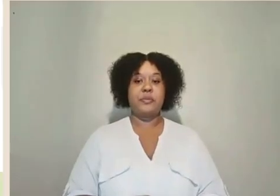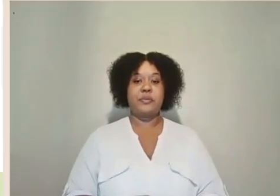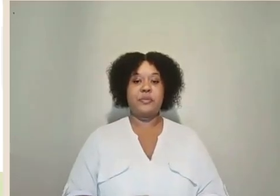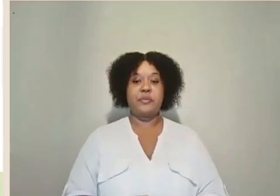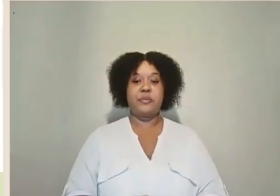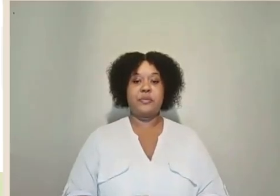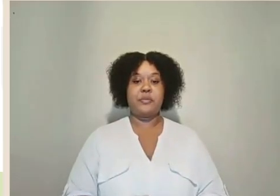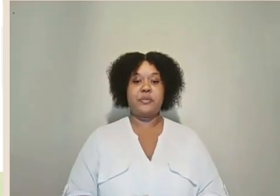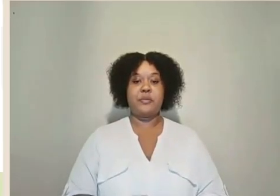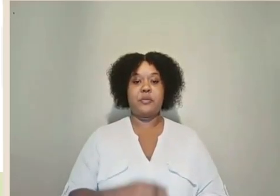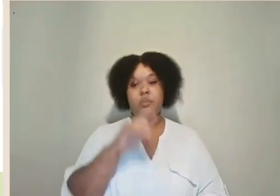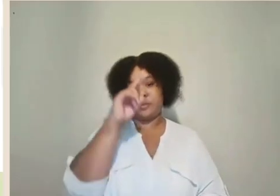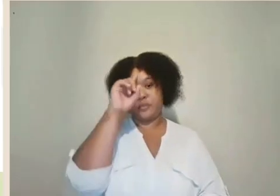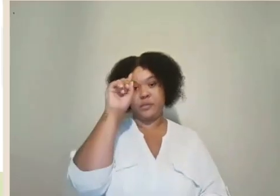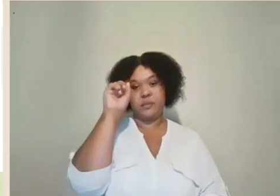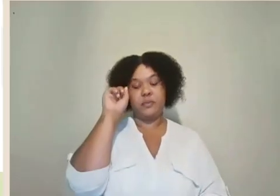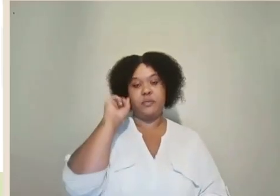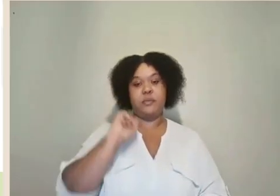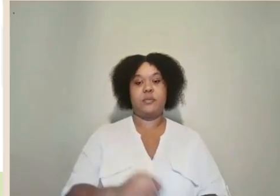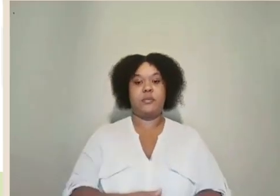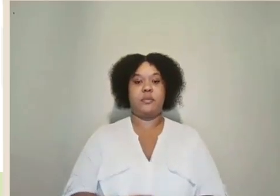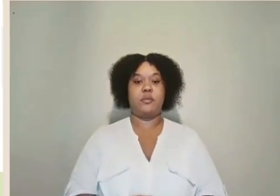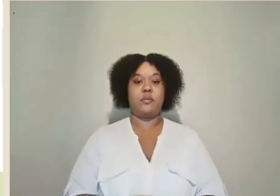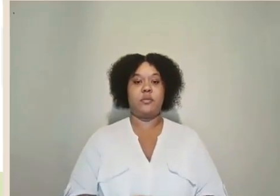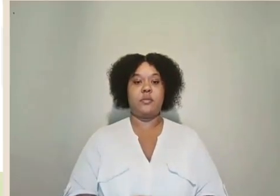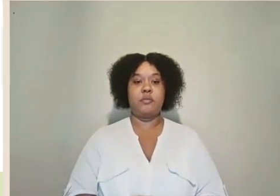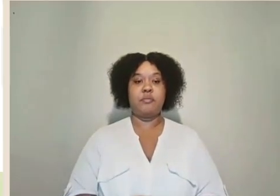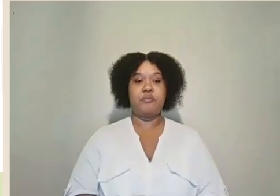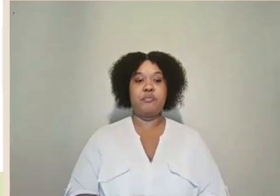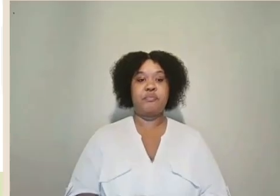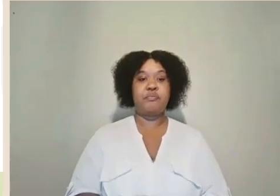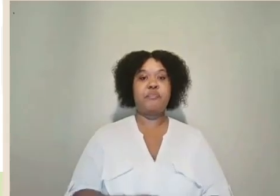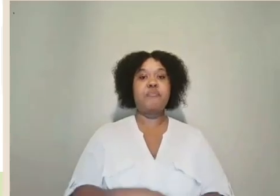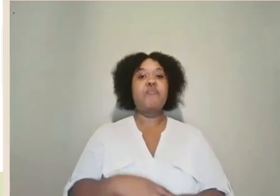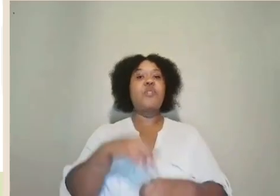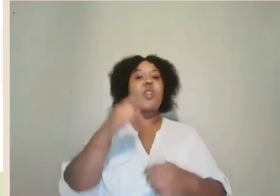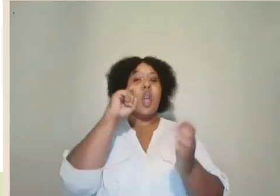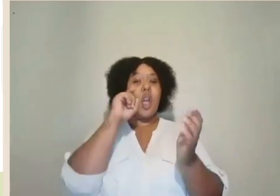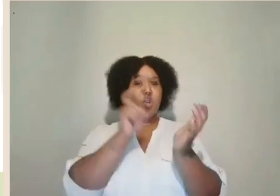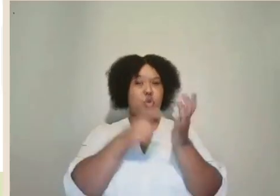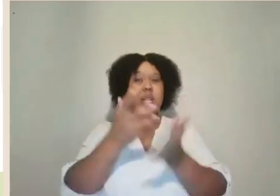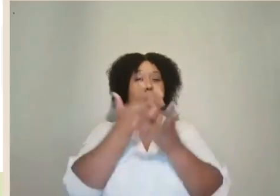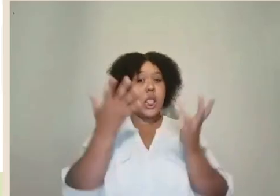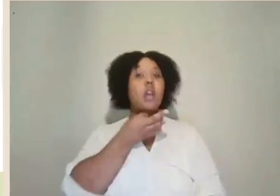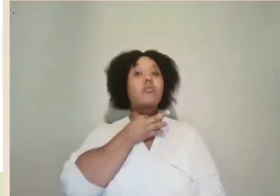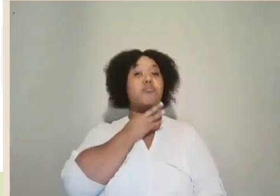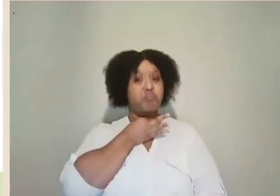Let's see if some many other ideas come up here. Grow the career. I see a lot of curiosity here.